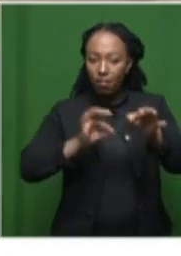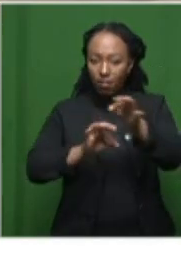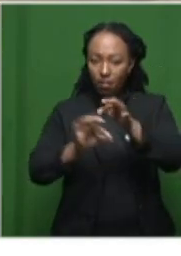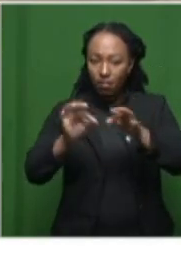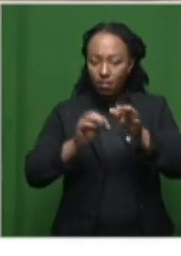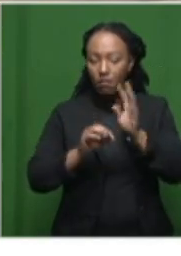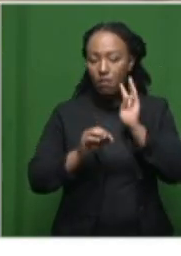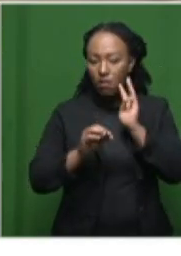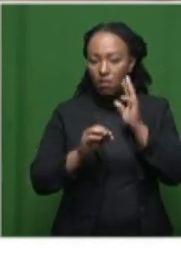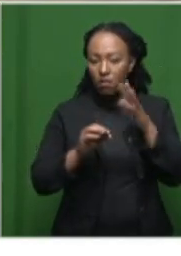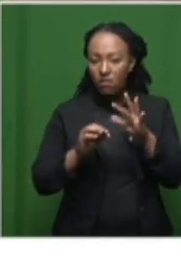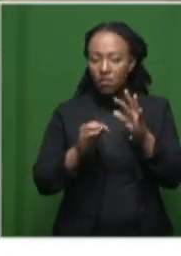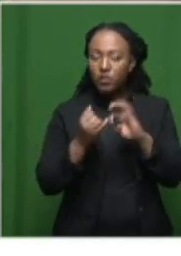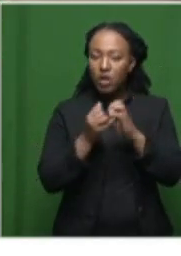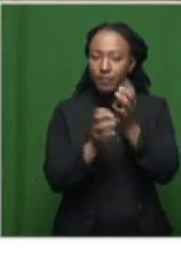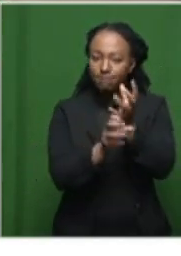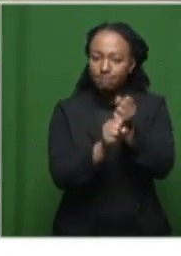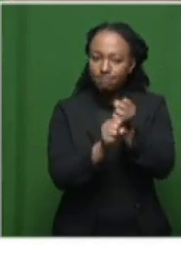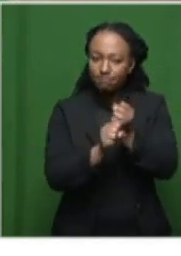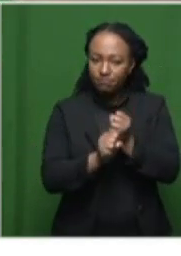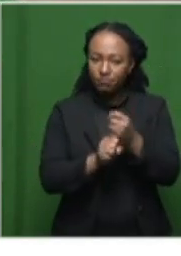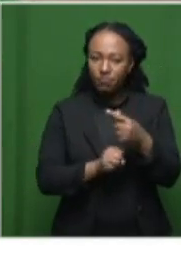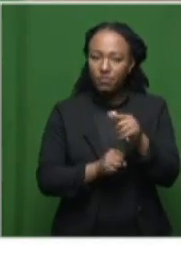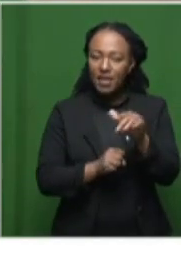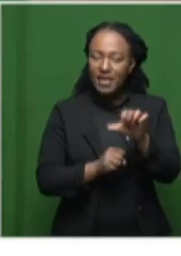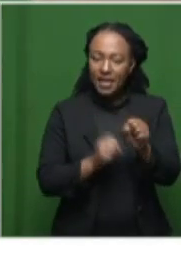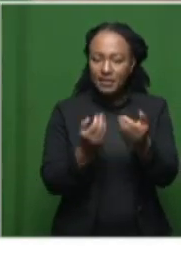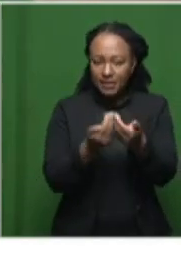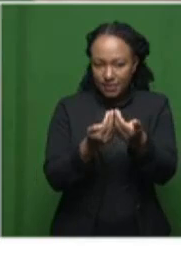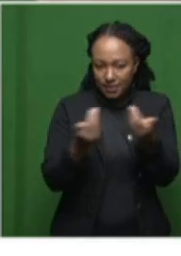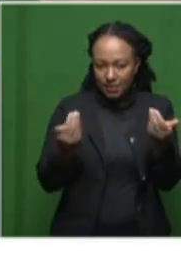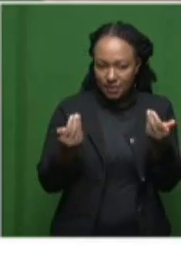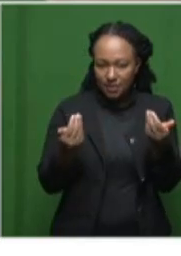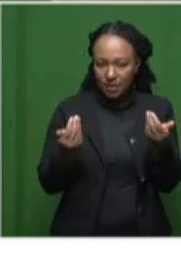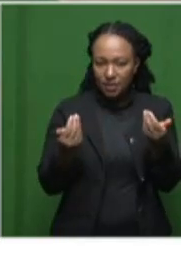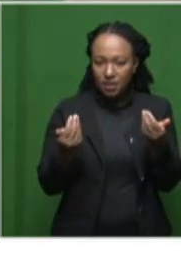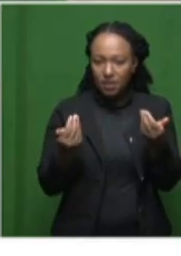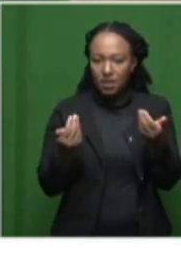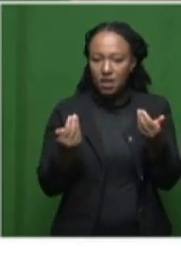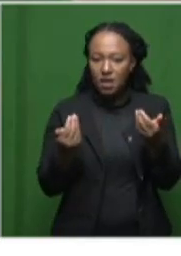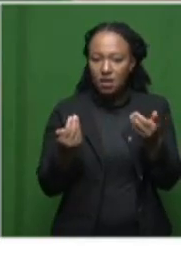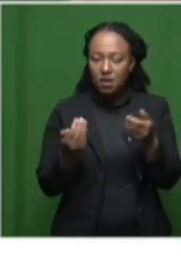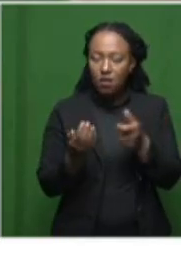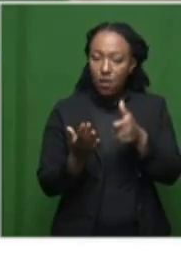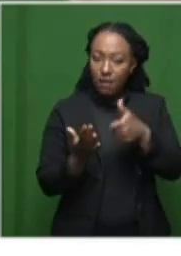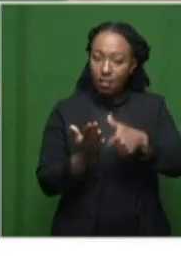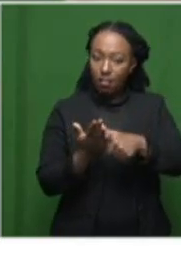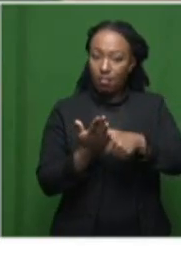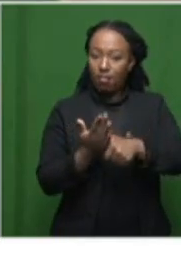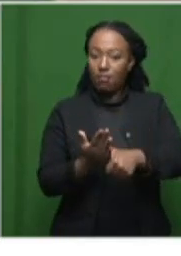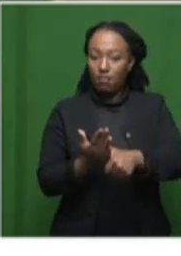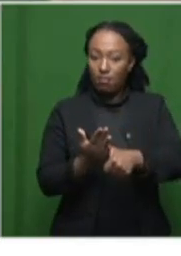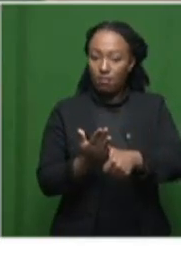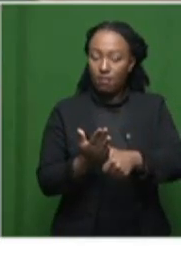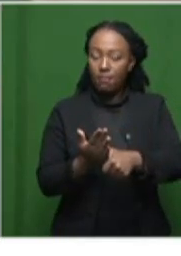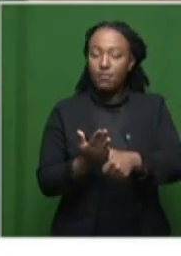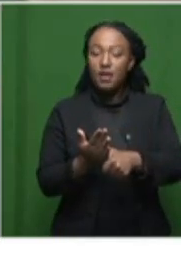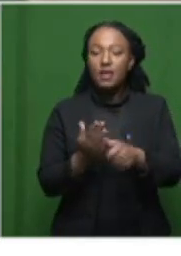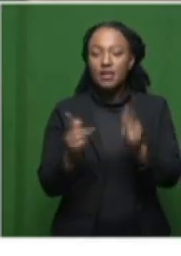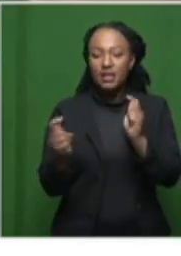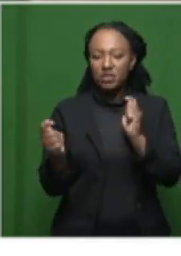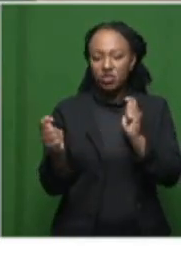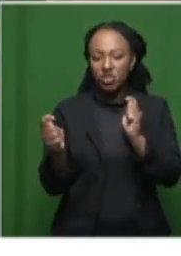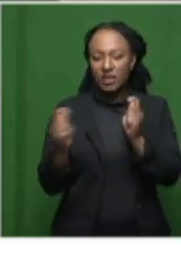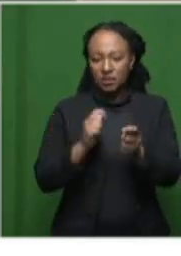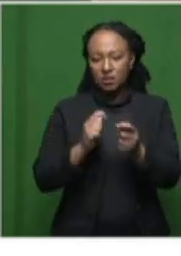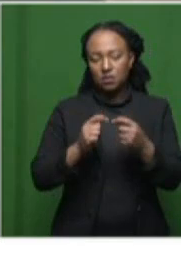we entrain or keep that gas separated. As soon as we take and we put a load over the fuel cell, it reverses the